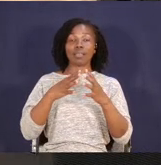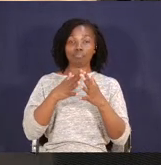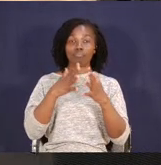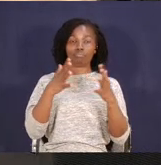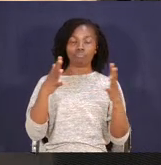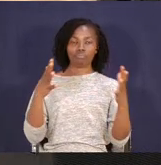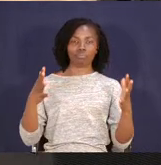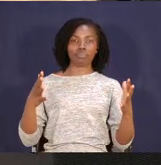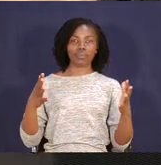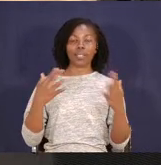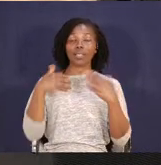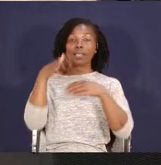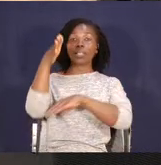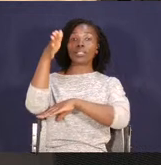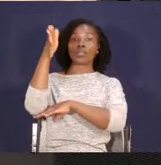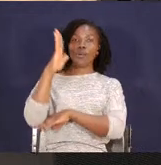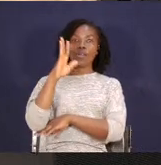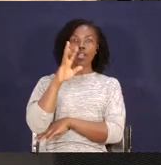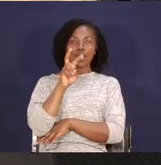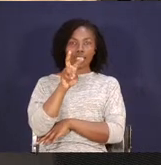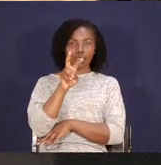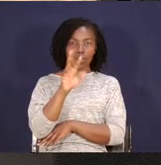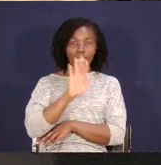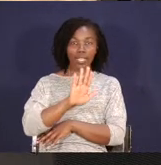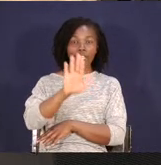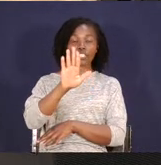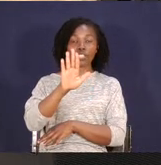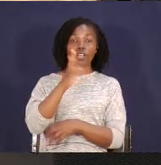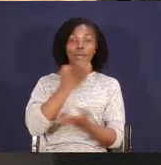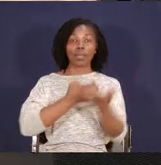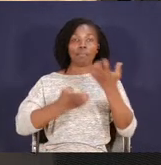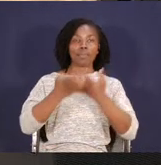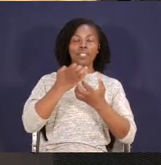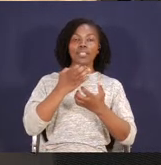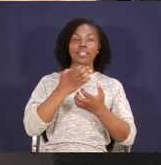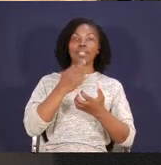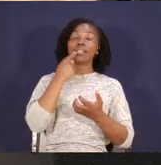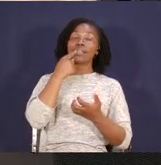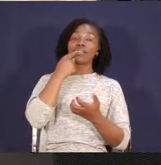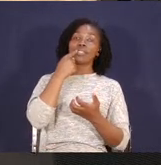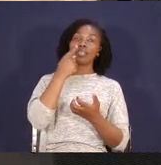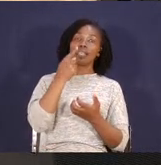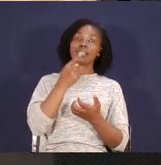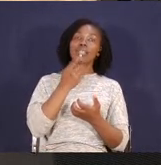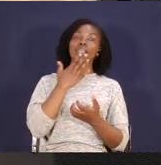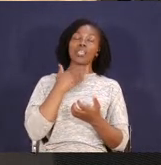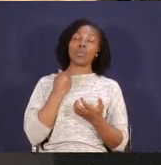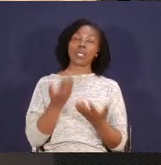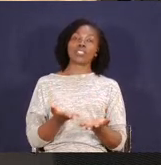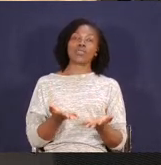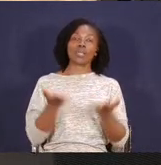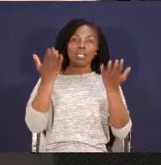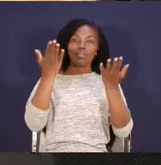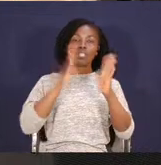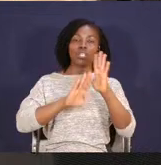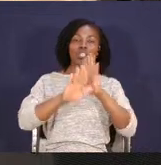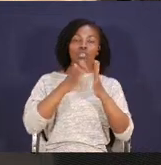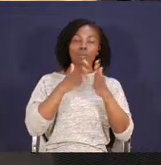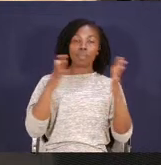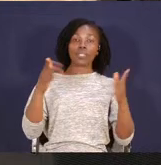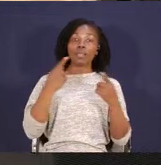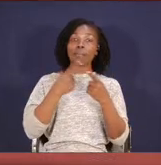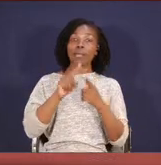growing. God is looking at that business you have and he's saying, "I want to take it to the next level." But I want you to be faithful where you